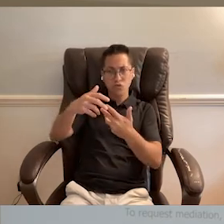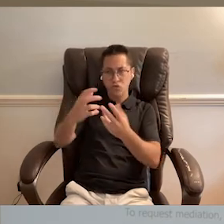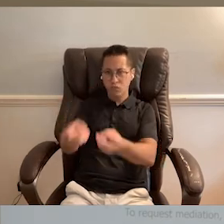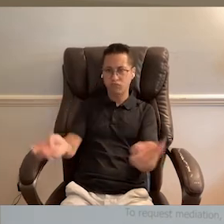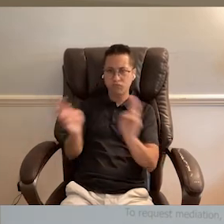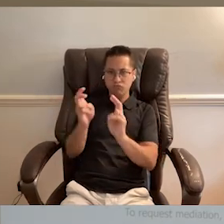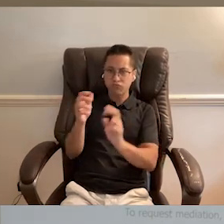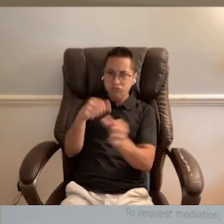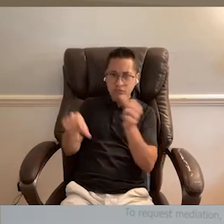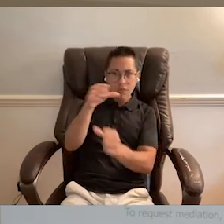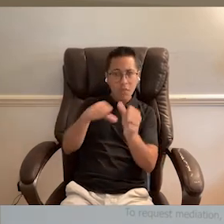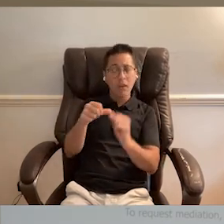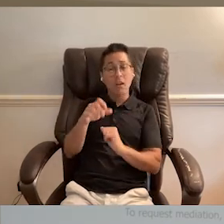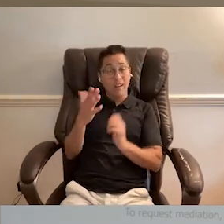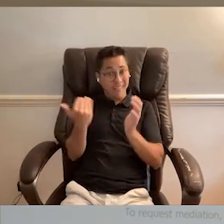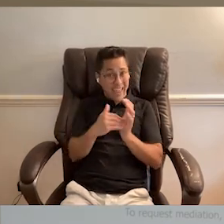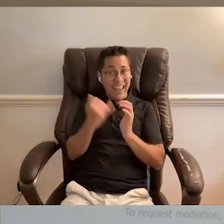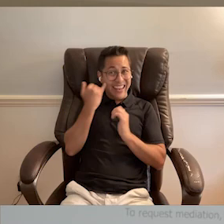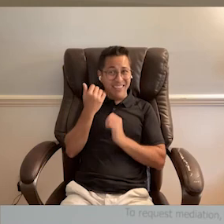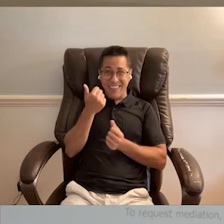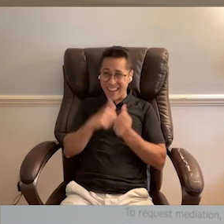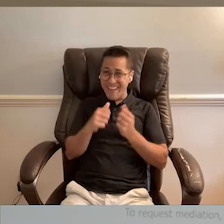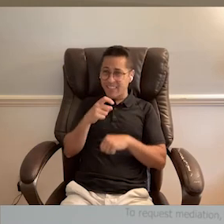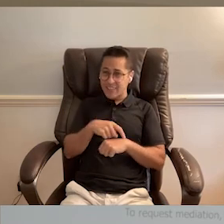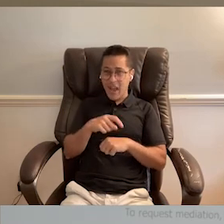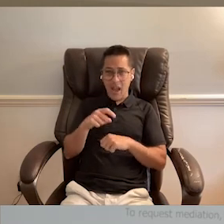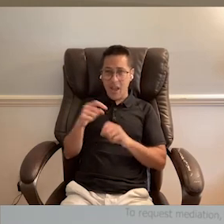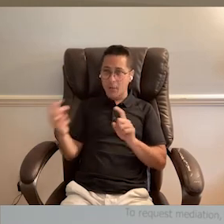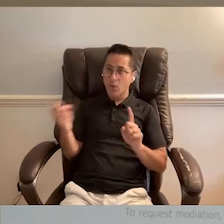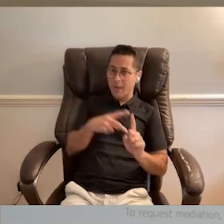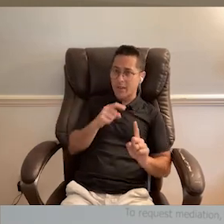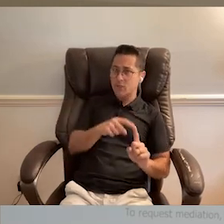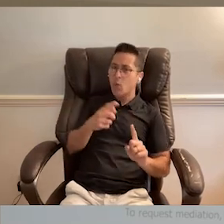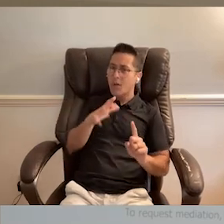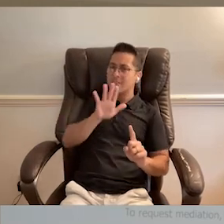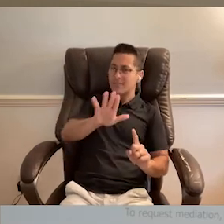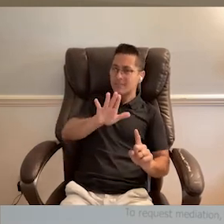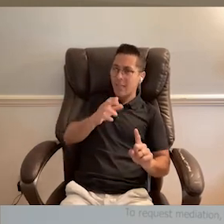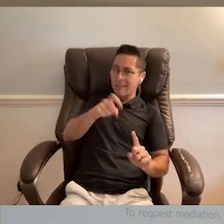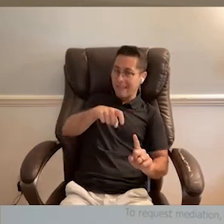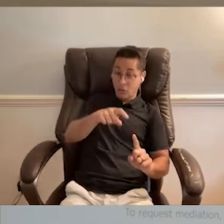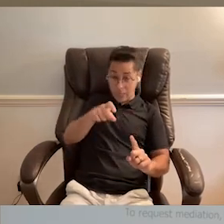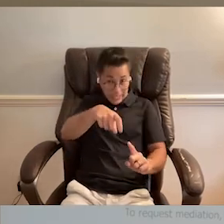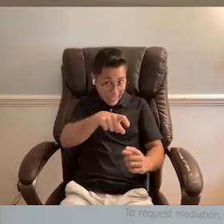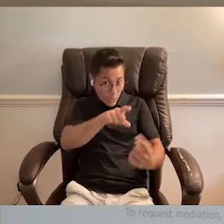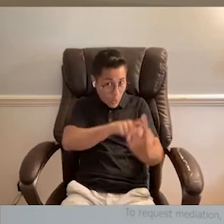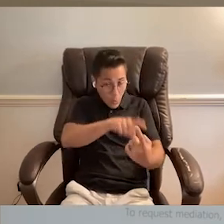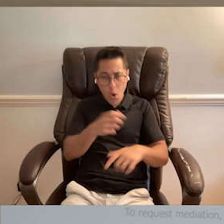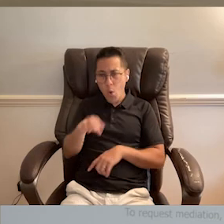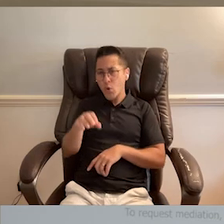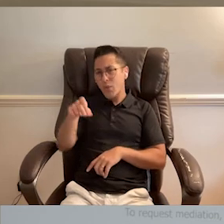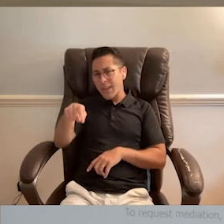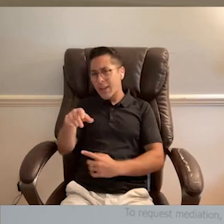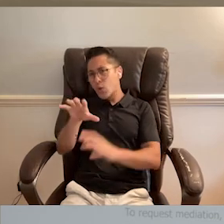again, it every single time goes back to what is the child's need? Do they need one-on-one or do they need a group for what they're working